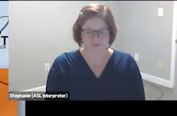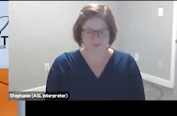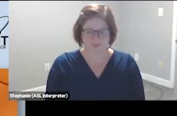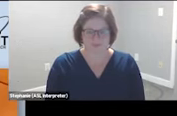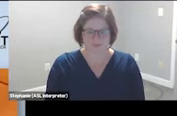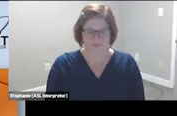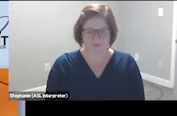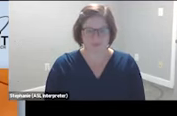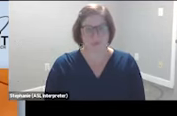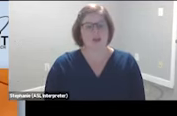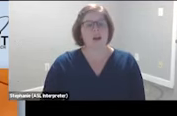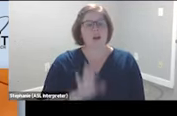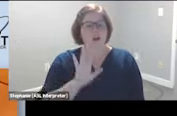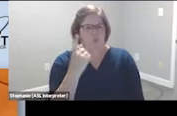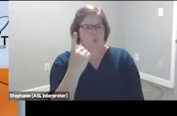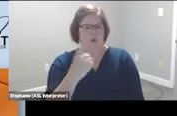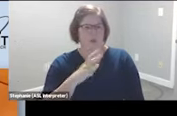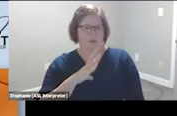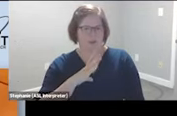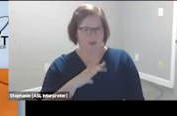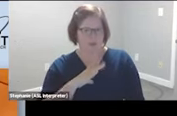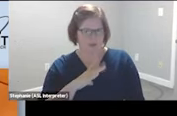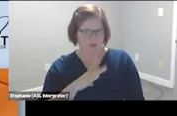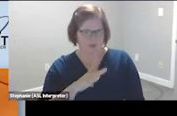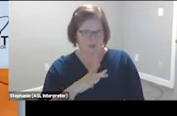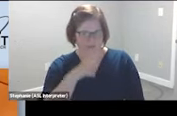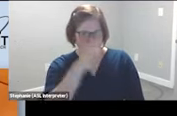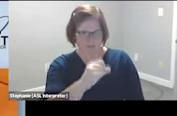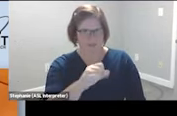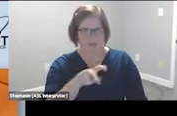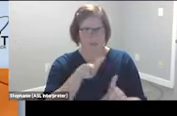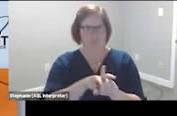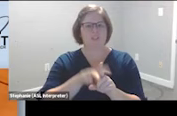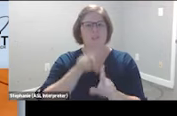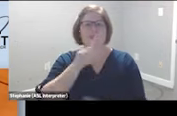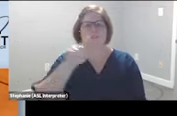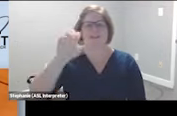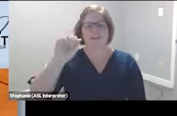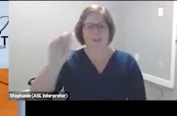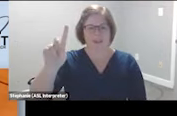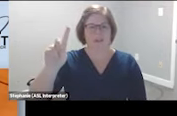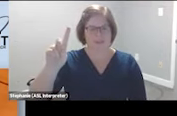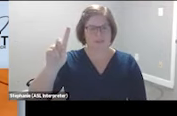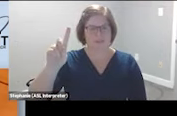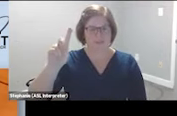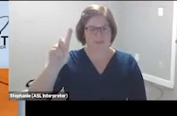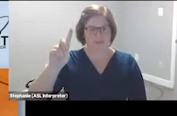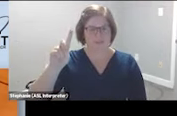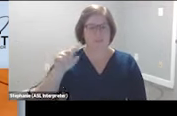Caroline alluded to earlier is CAD, and this is actually showing, I believe, some similar